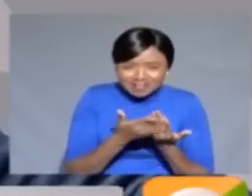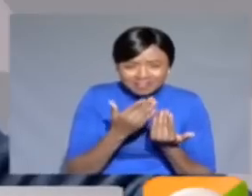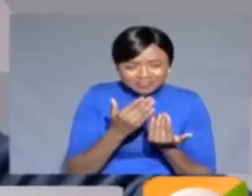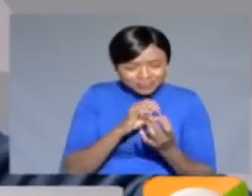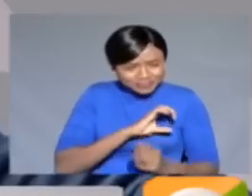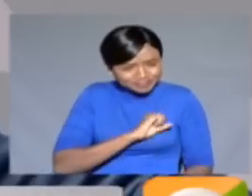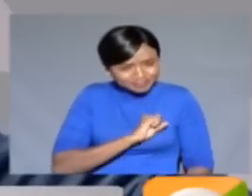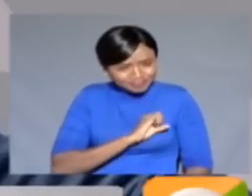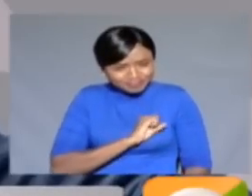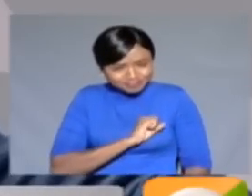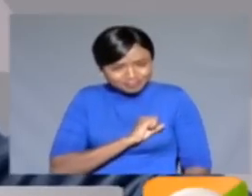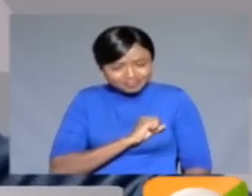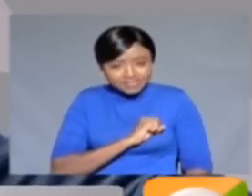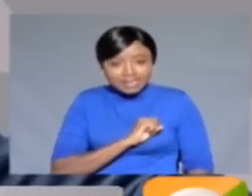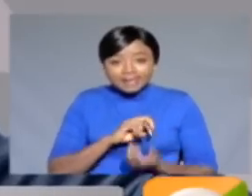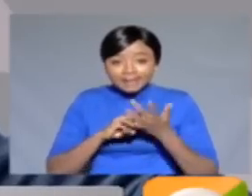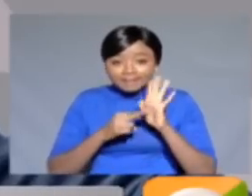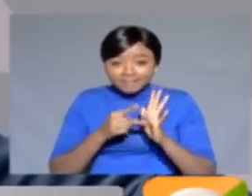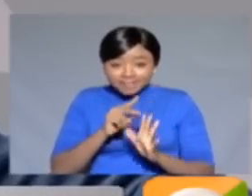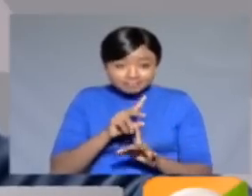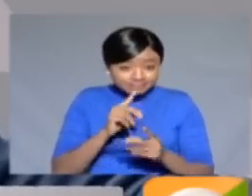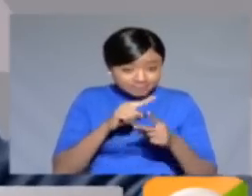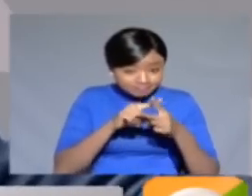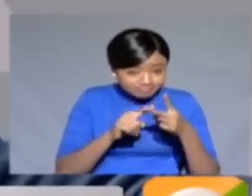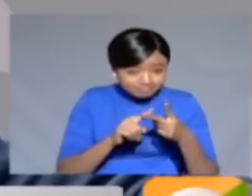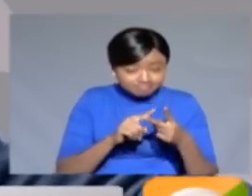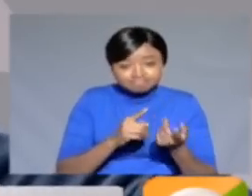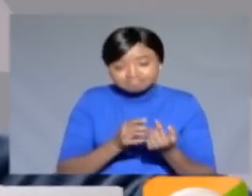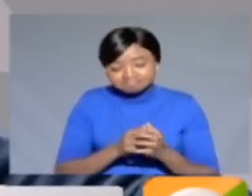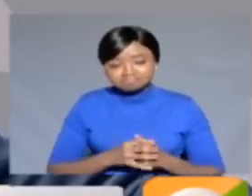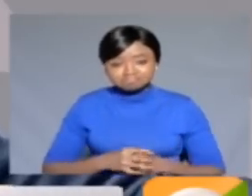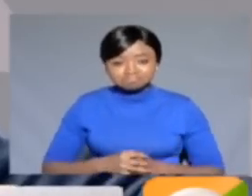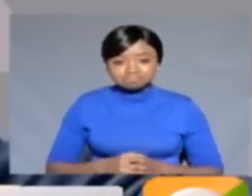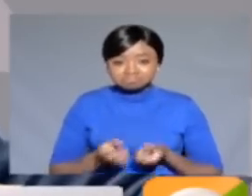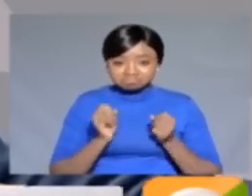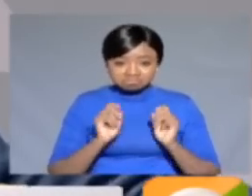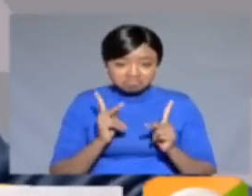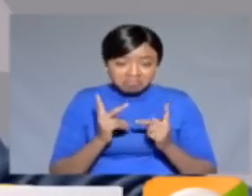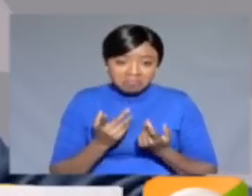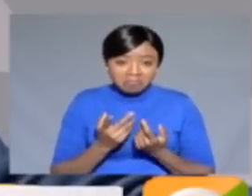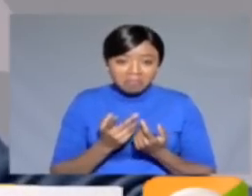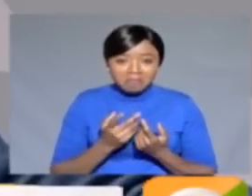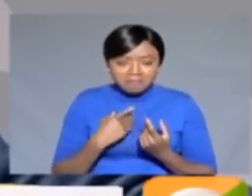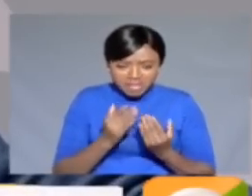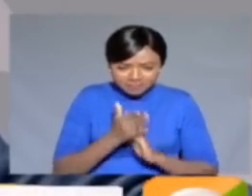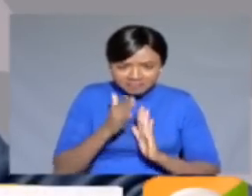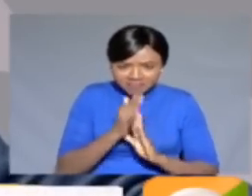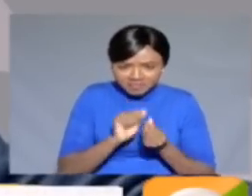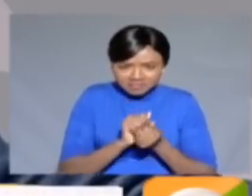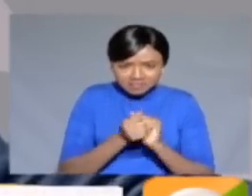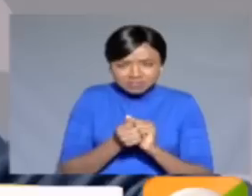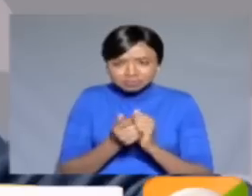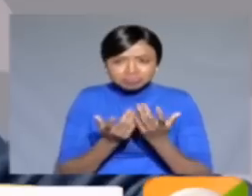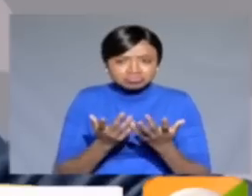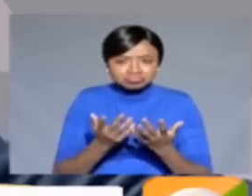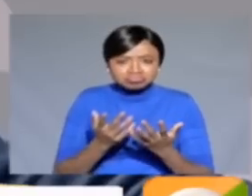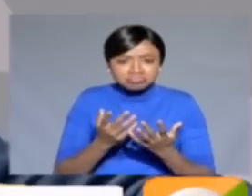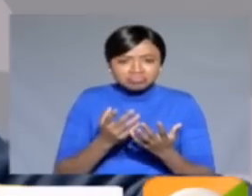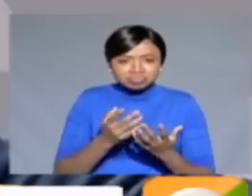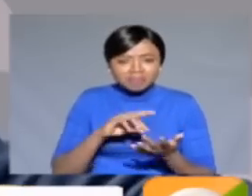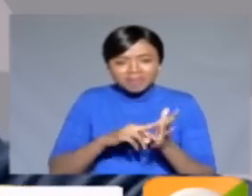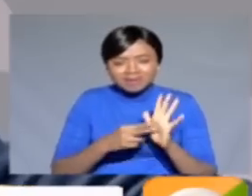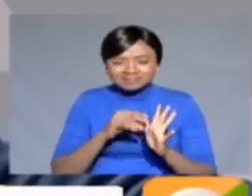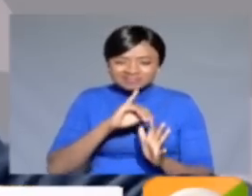after the second cycle, it was fine. You know, I was in complete remission, which took me to about